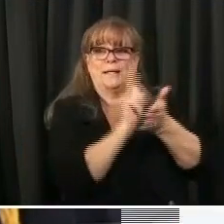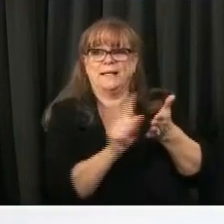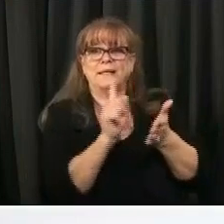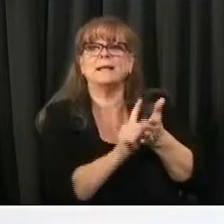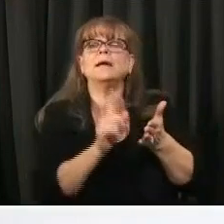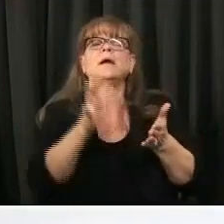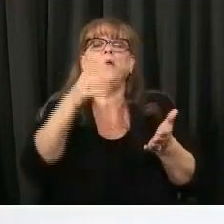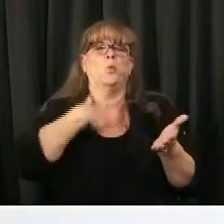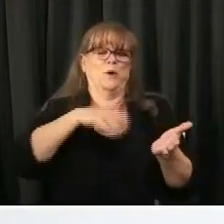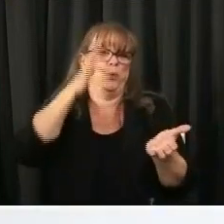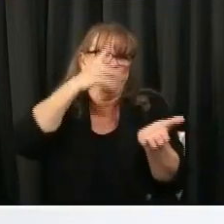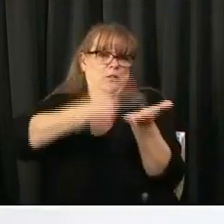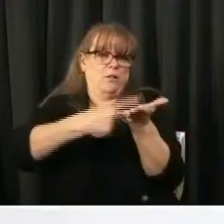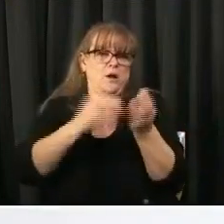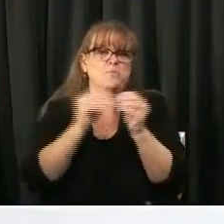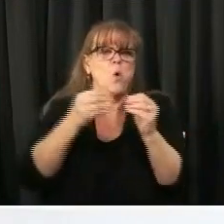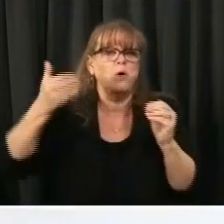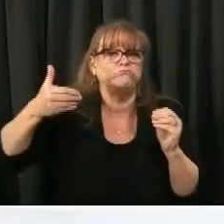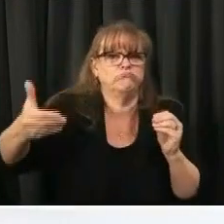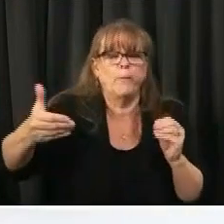are now